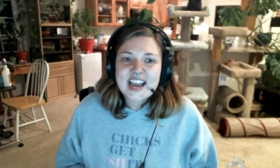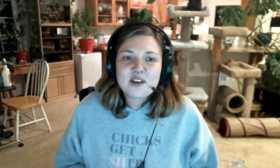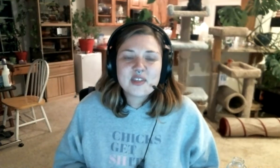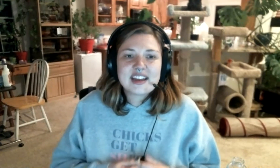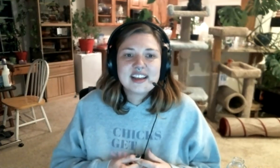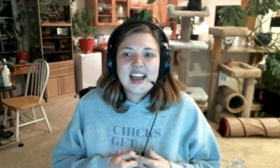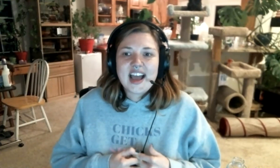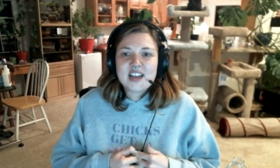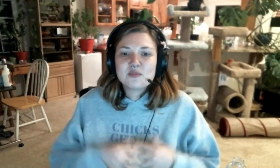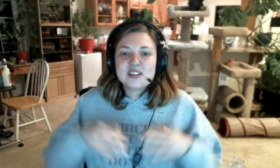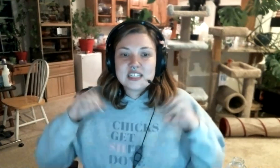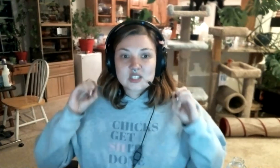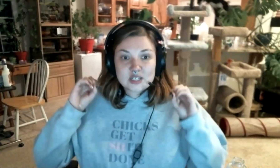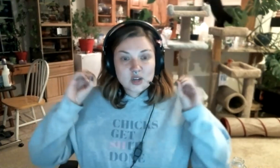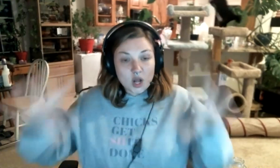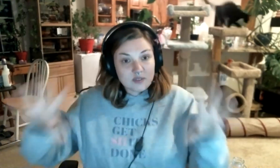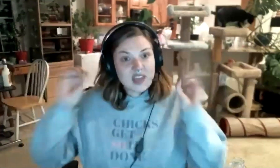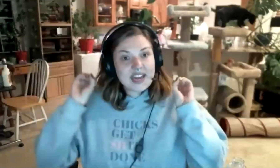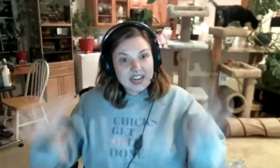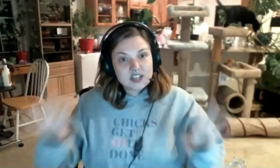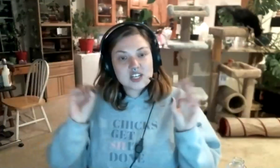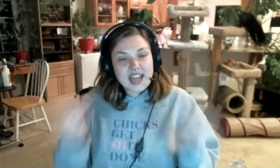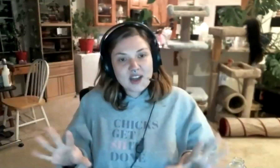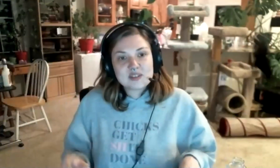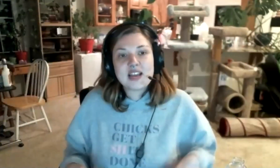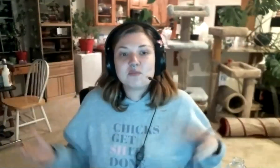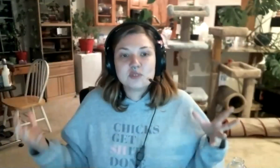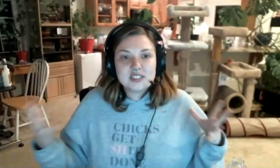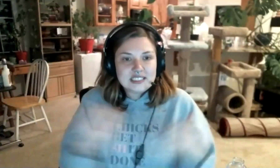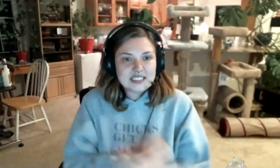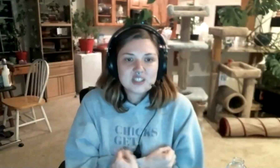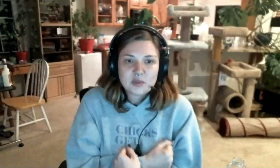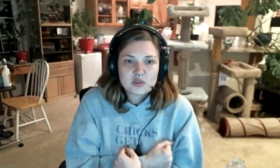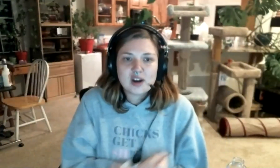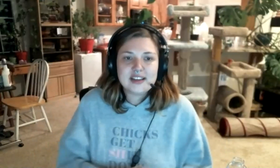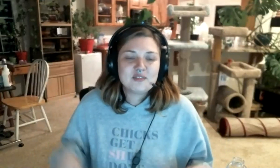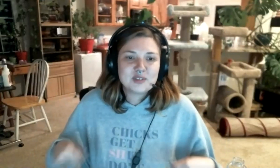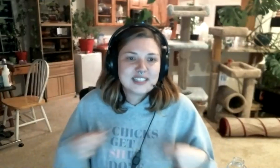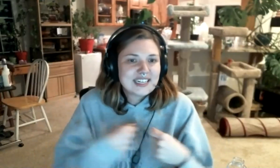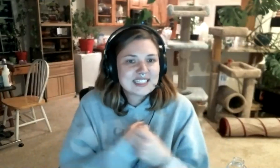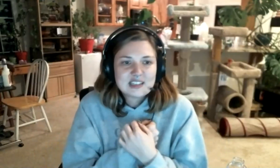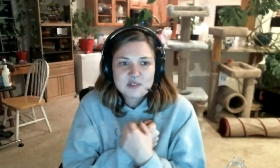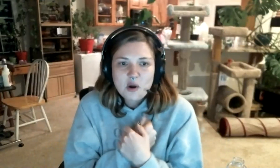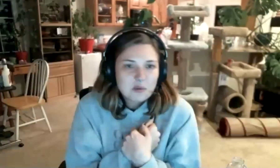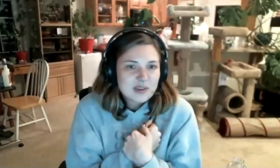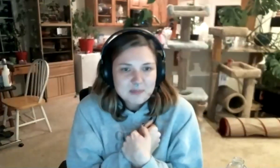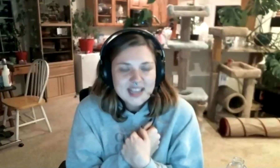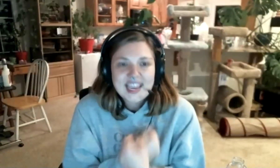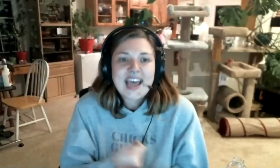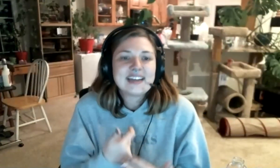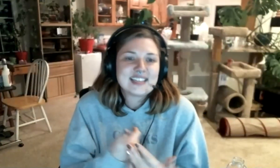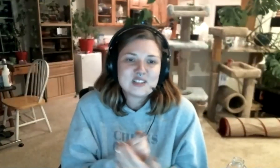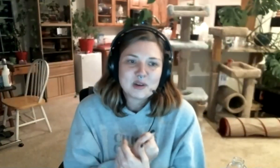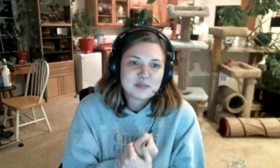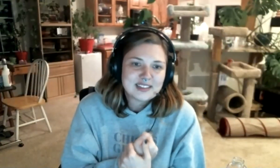that now that I really exerted all of that energy out, I'm really needing to withdraw and really need to own being my